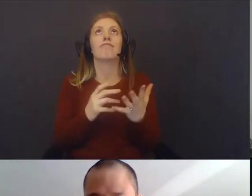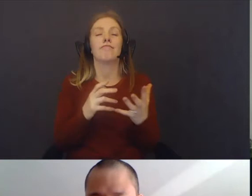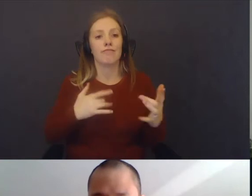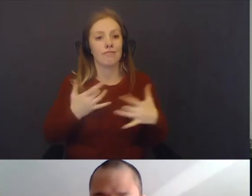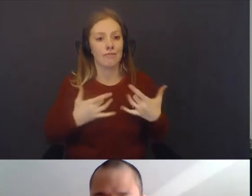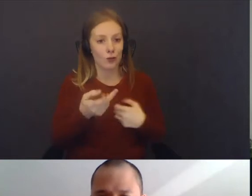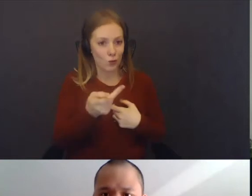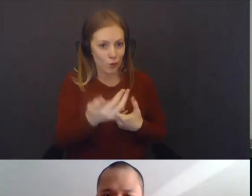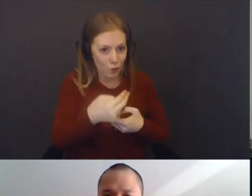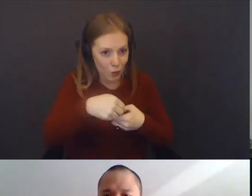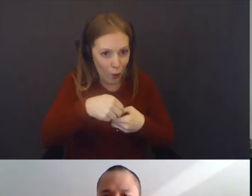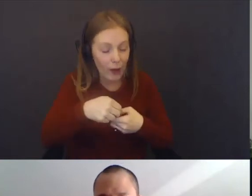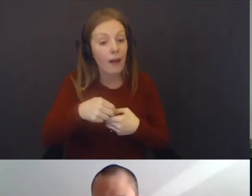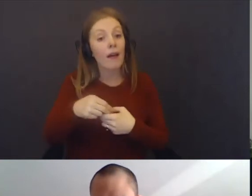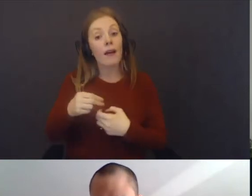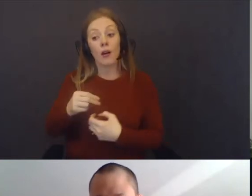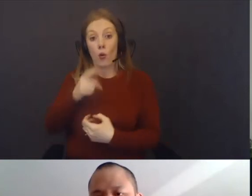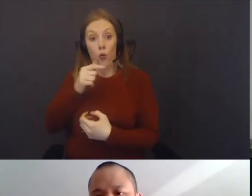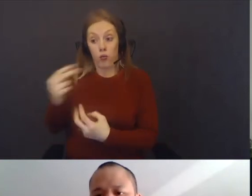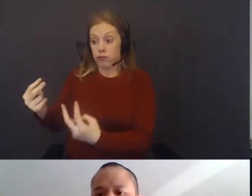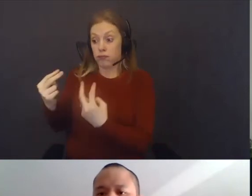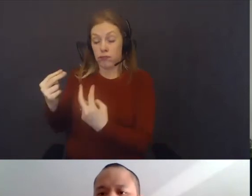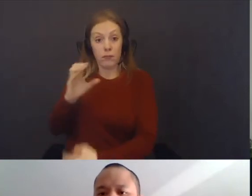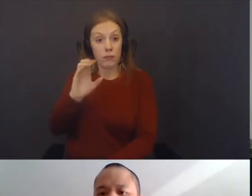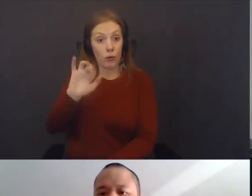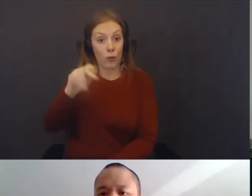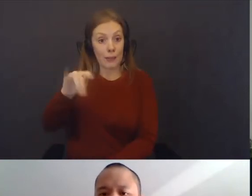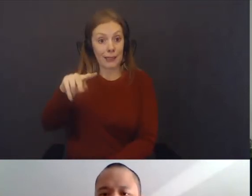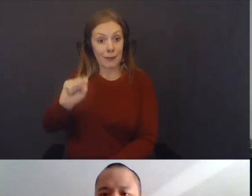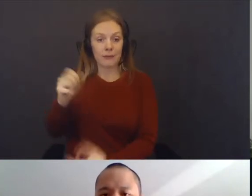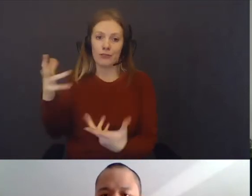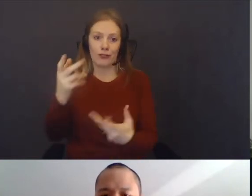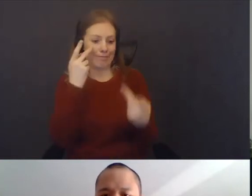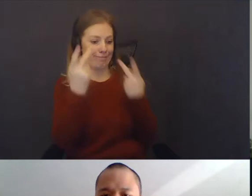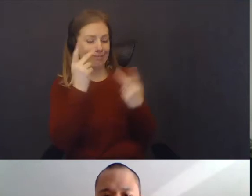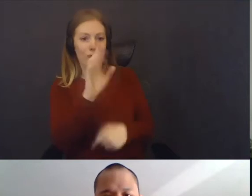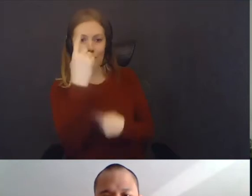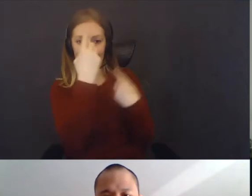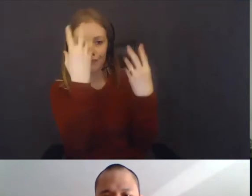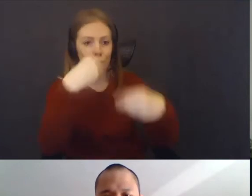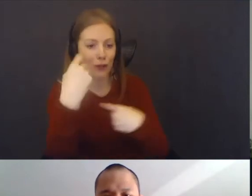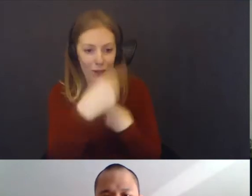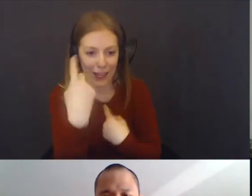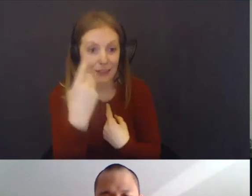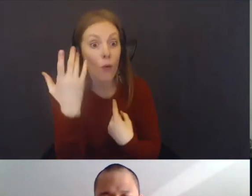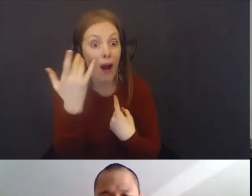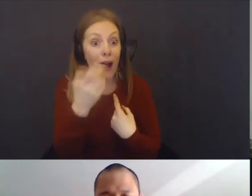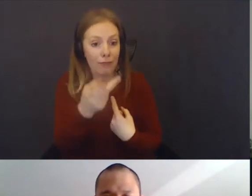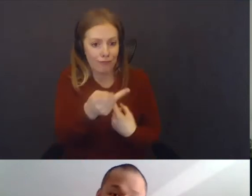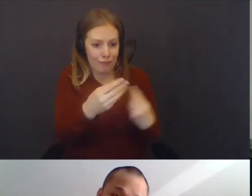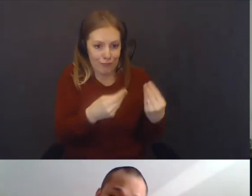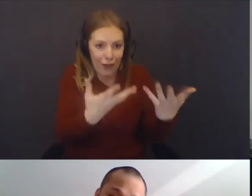Now, our viewers have gotten used to seeing your beautiful faces because you've been providing the ASL